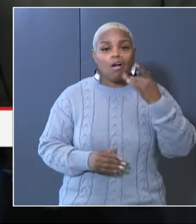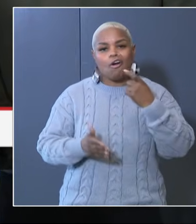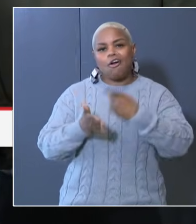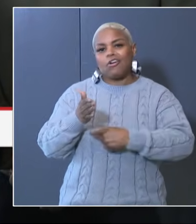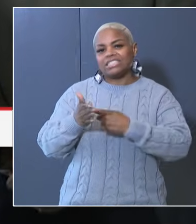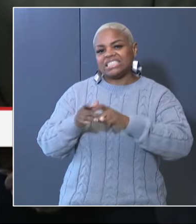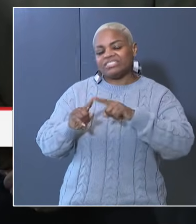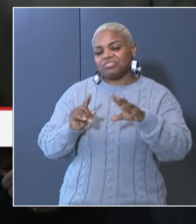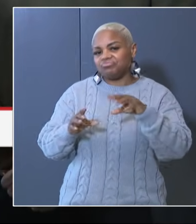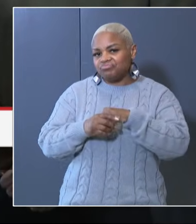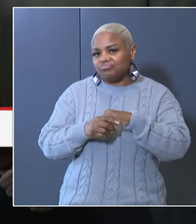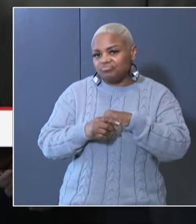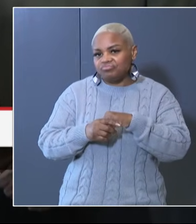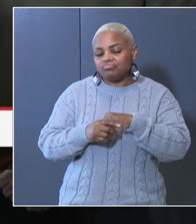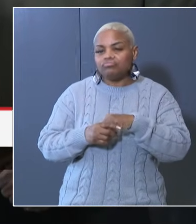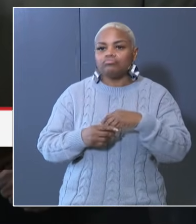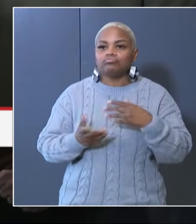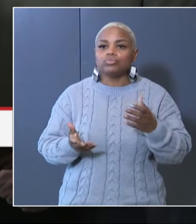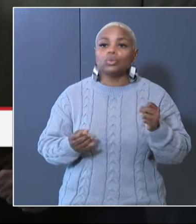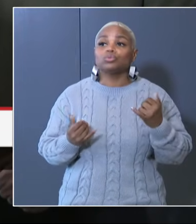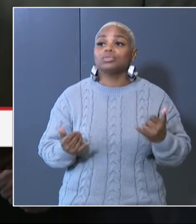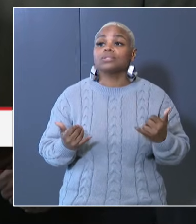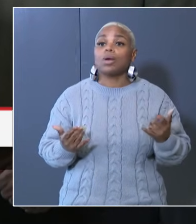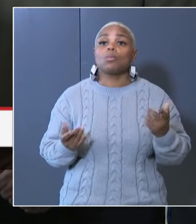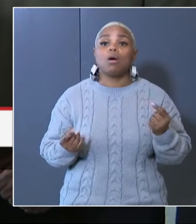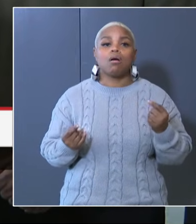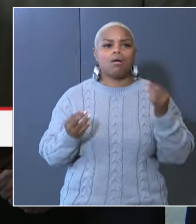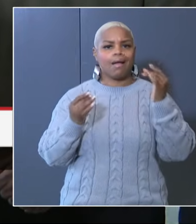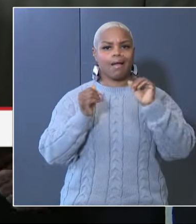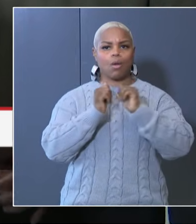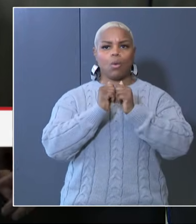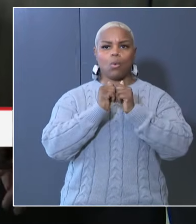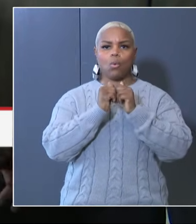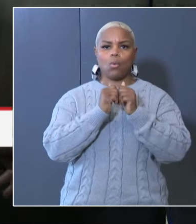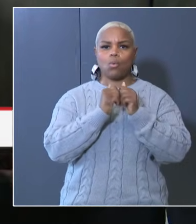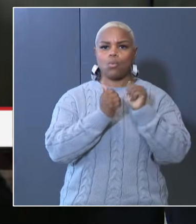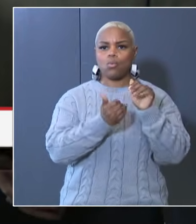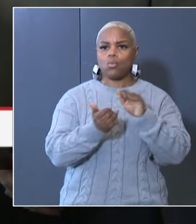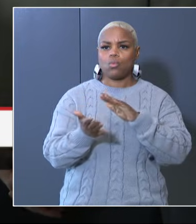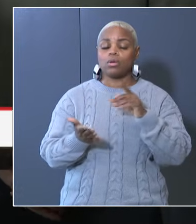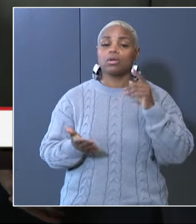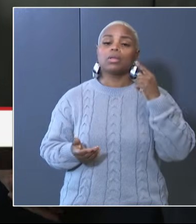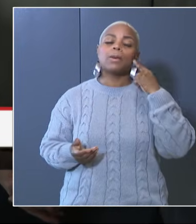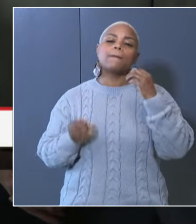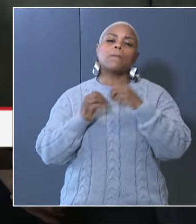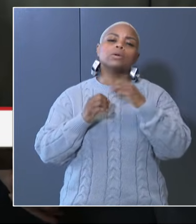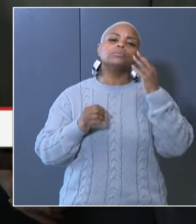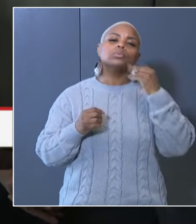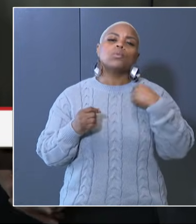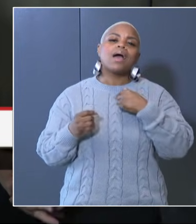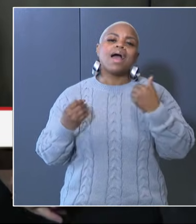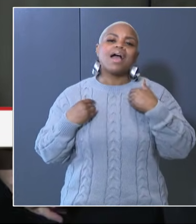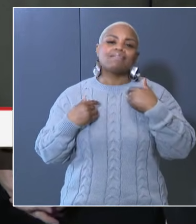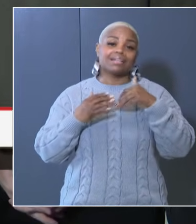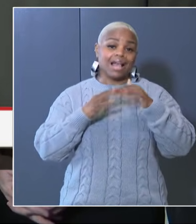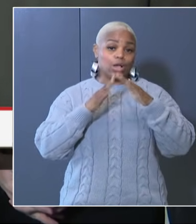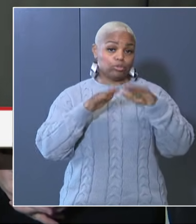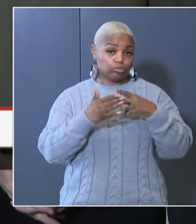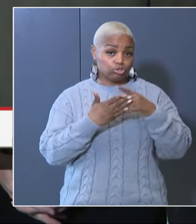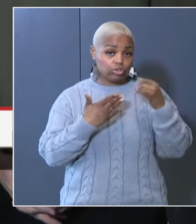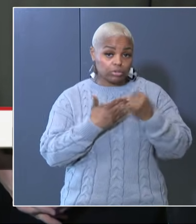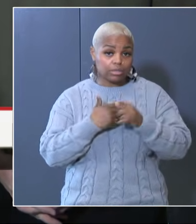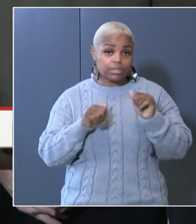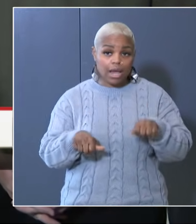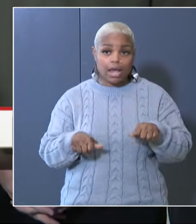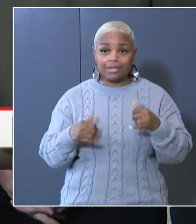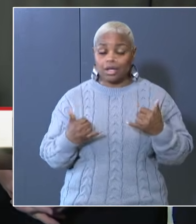in affordable housing. And I think the more experience we have with housing projects, we can better account for the cost. I don't know, Nina, you want